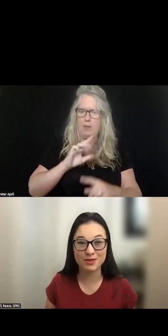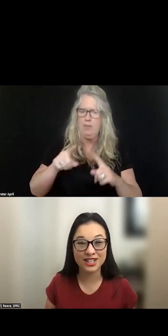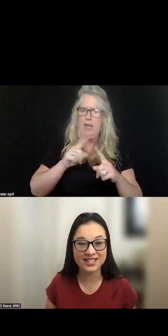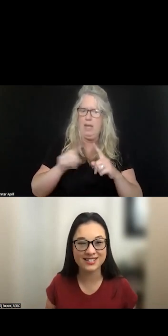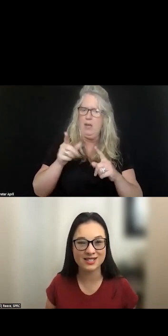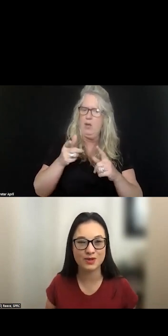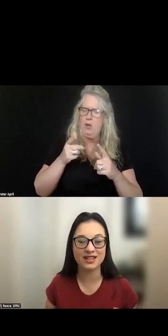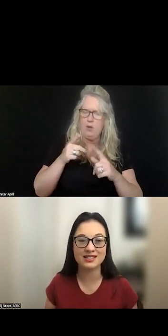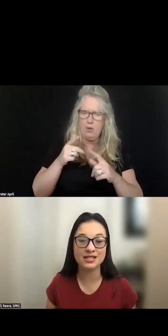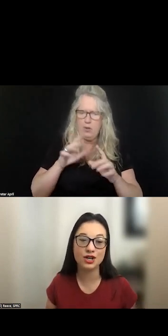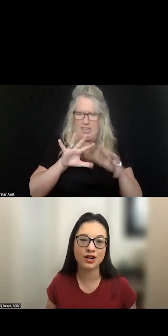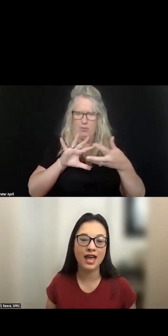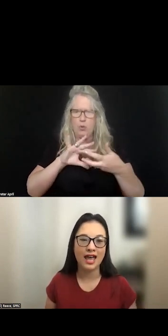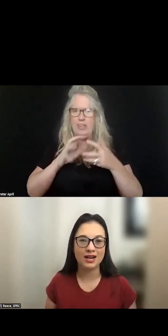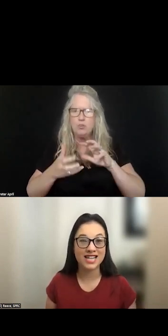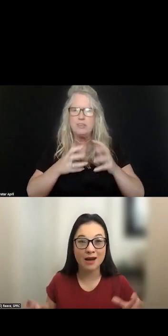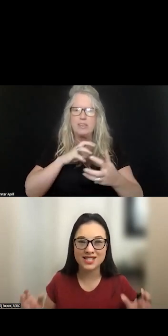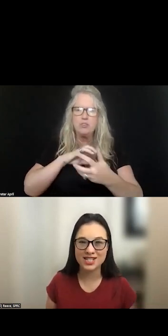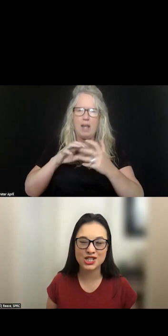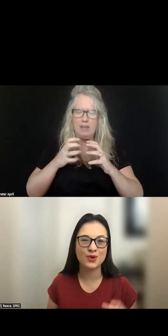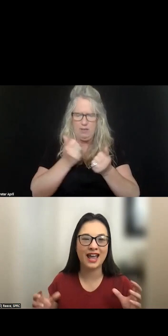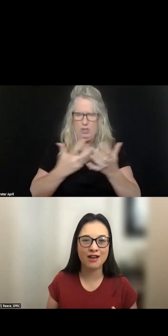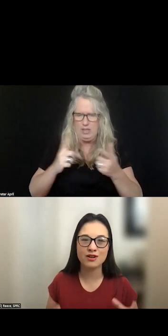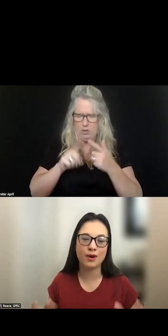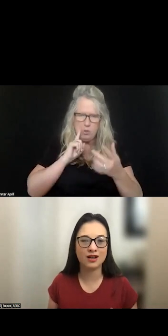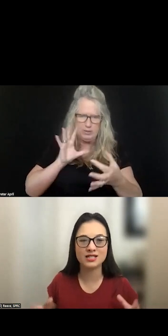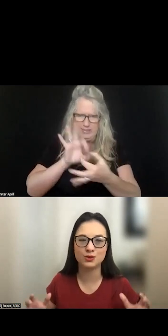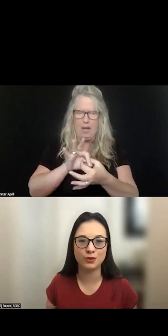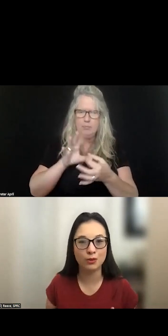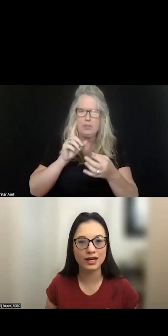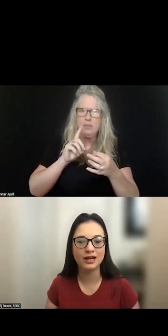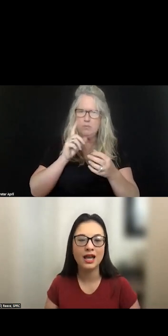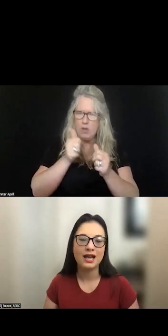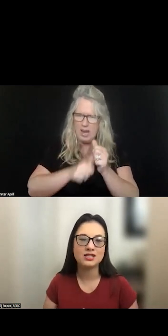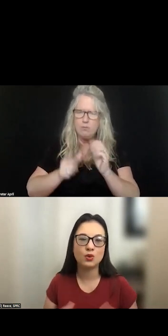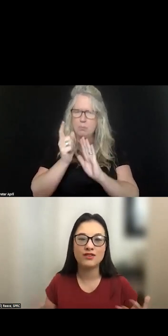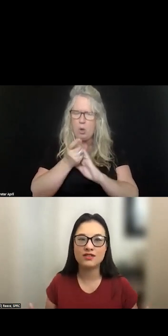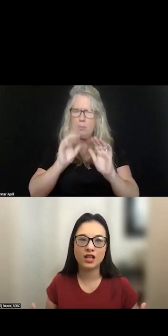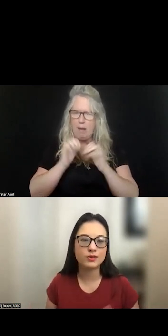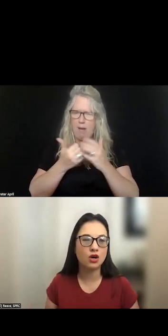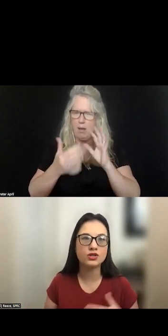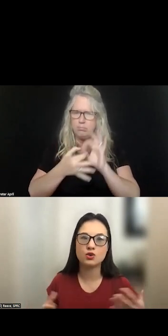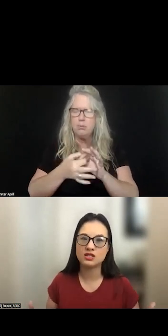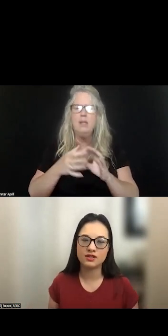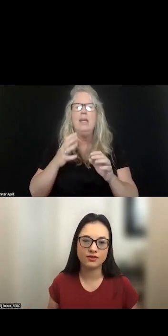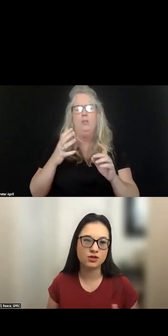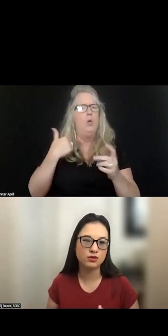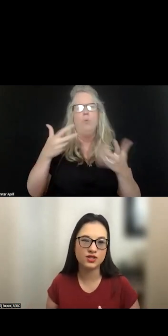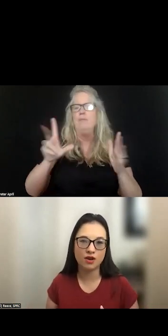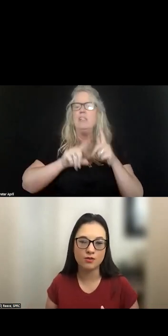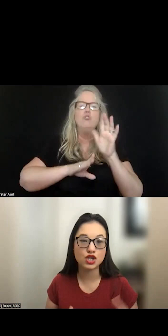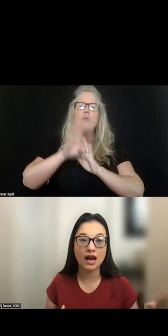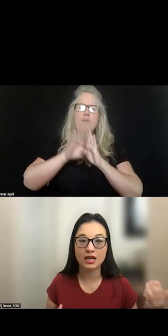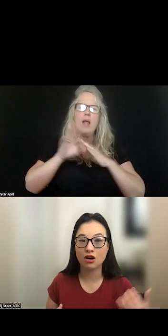of experience is being considered and tapped into at every possible moment. And so we've developed all sorts of different